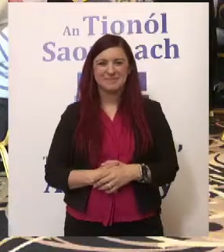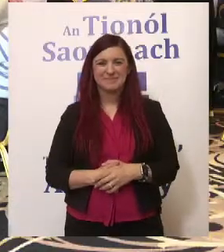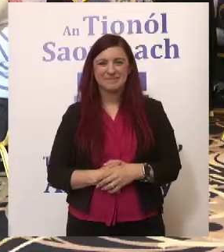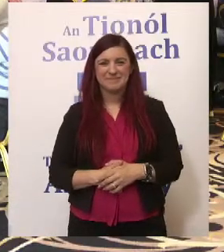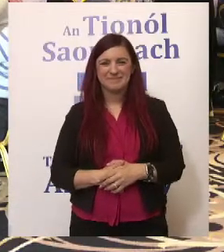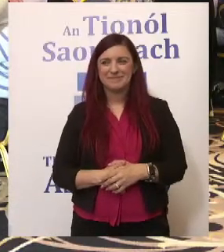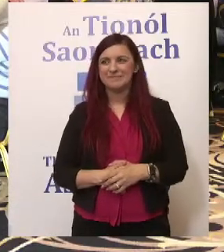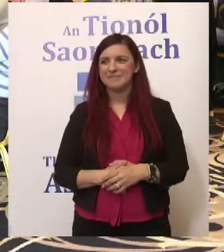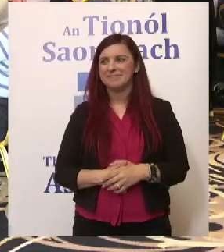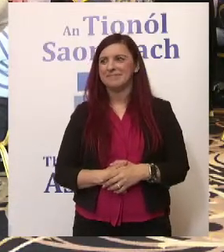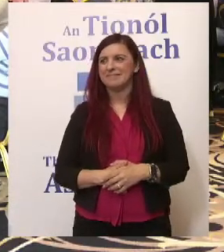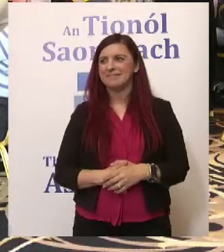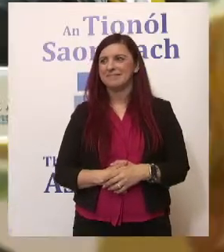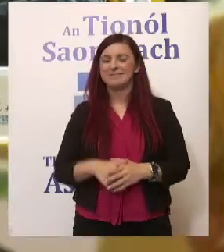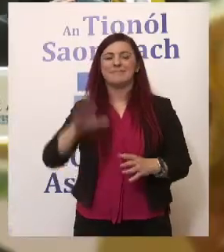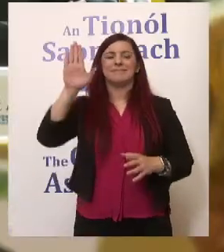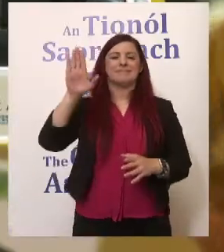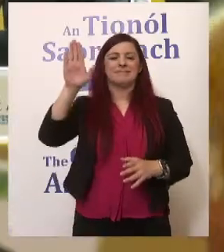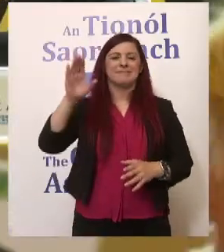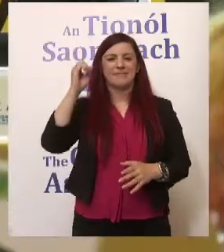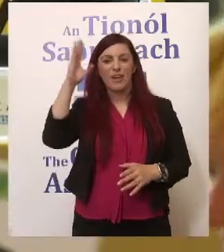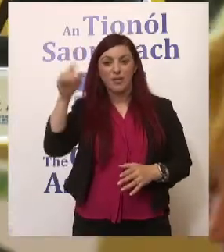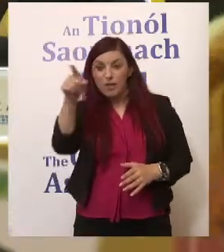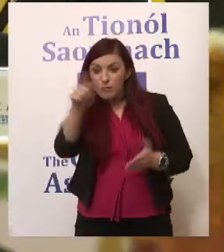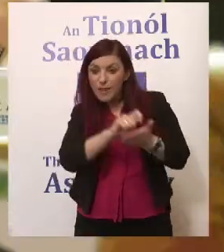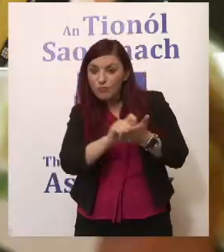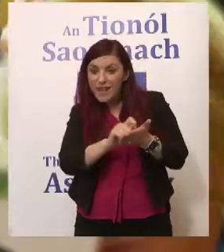Dr. Quinn, Gurneil Margaret. Would you put that in writing, please?